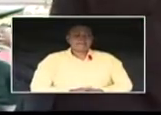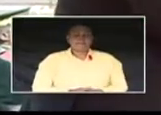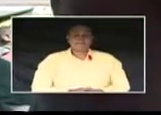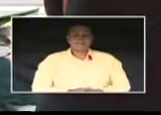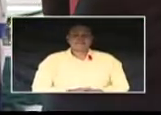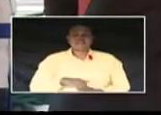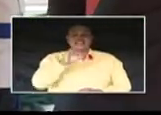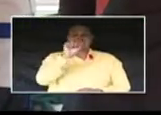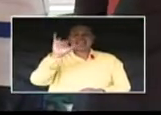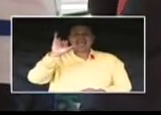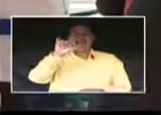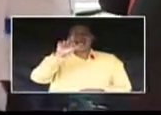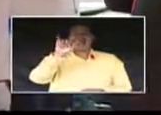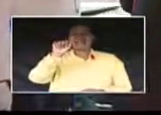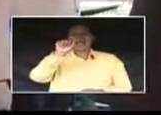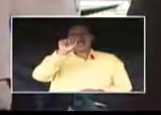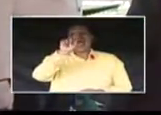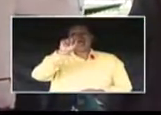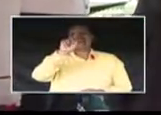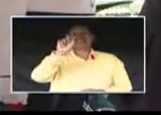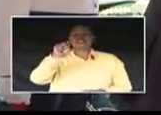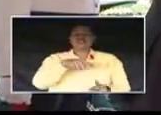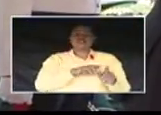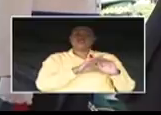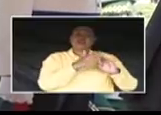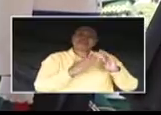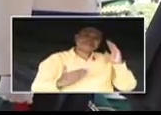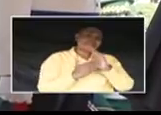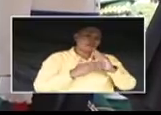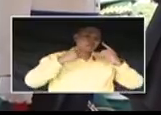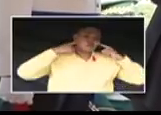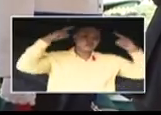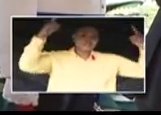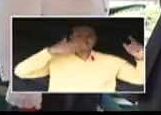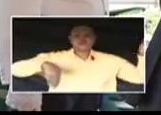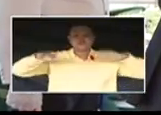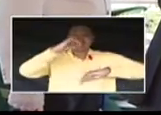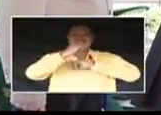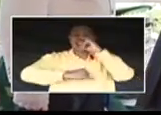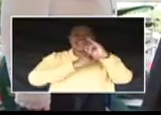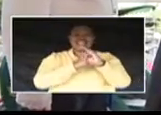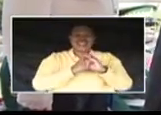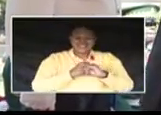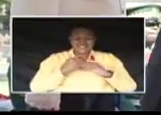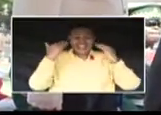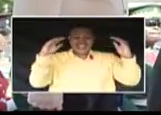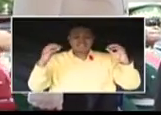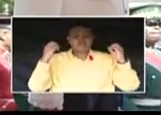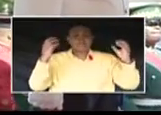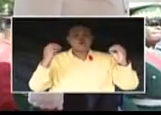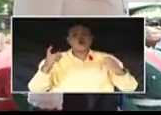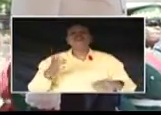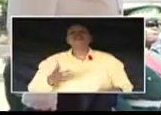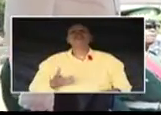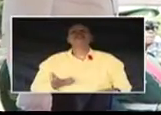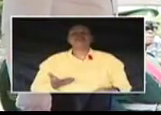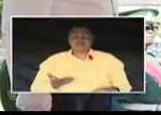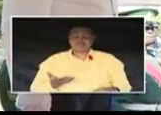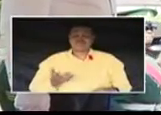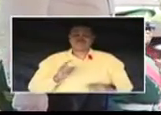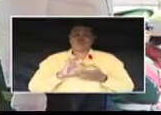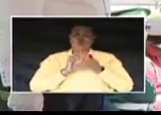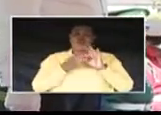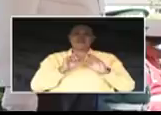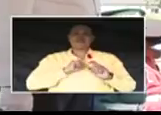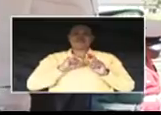Alia Atkinson is Jamaica's most successful swimmer at the international level. A multi-Olympian and breaststroke specialist, she began